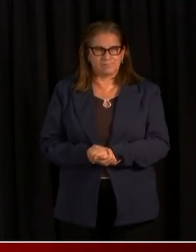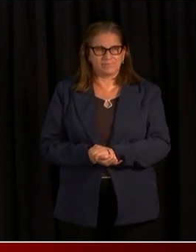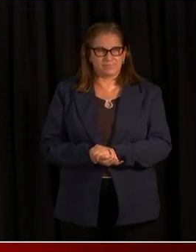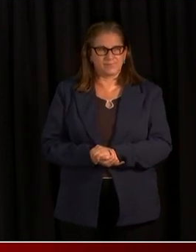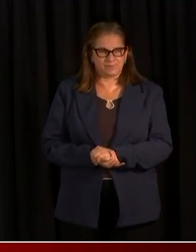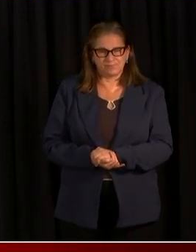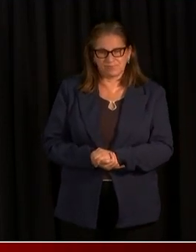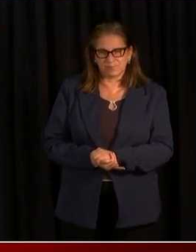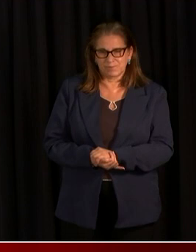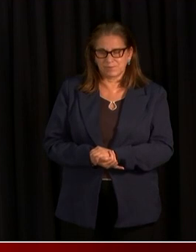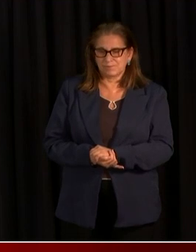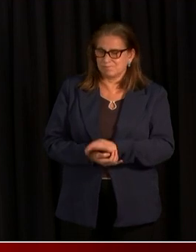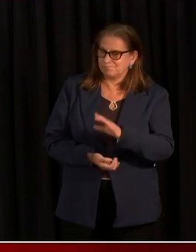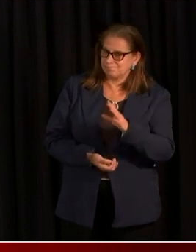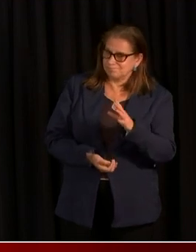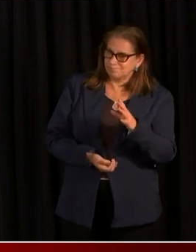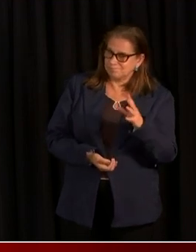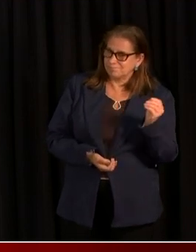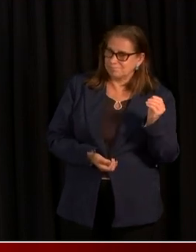And